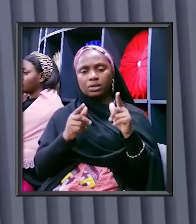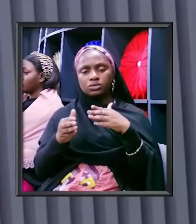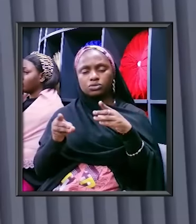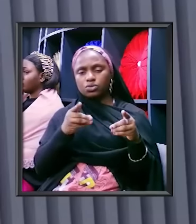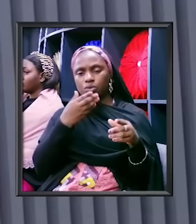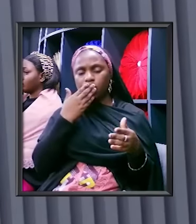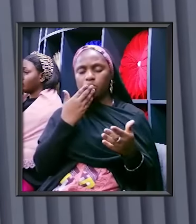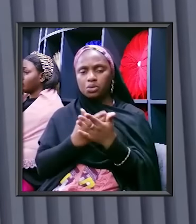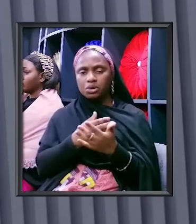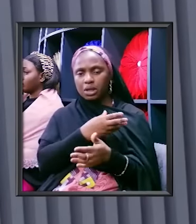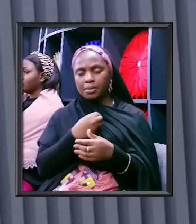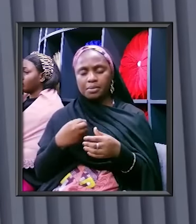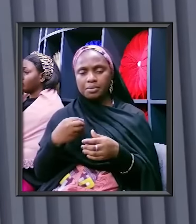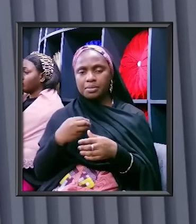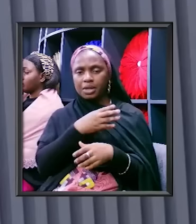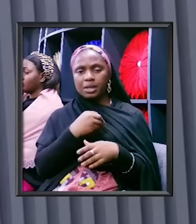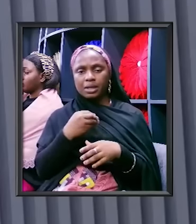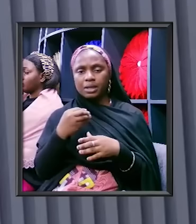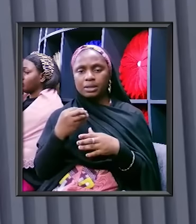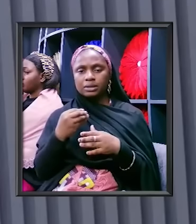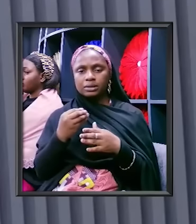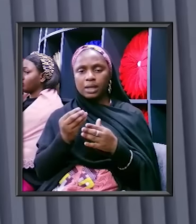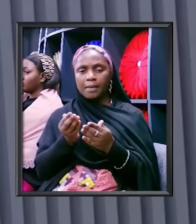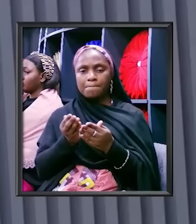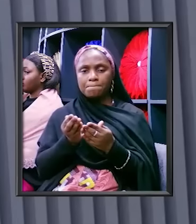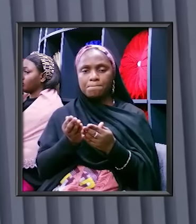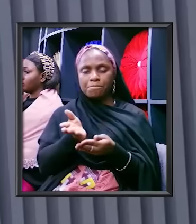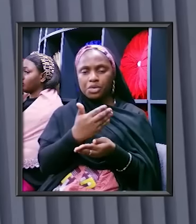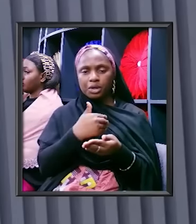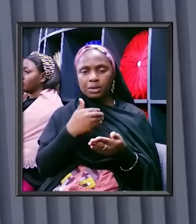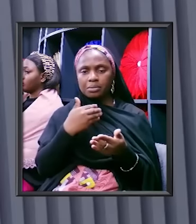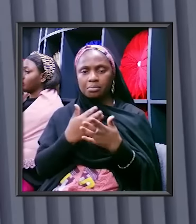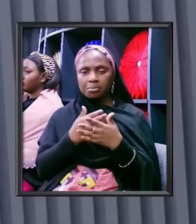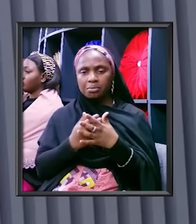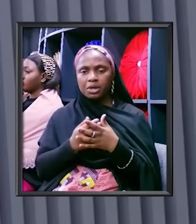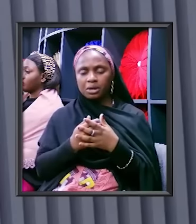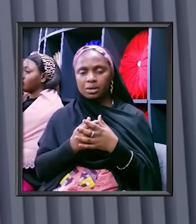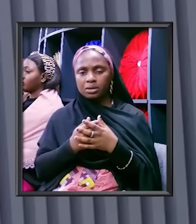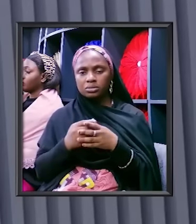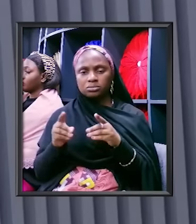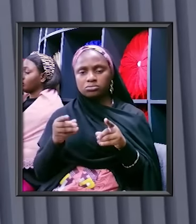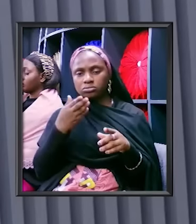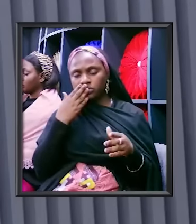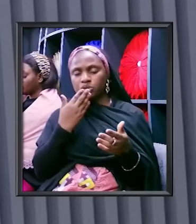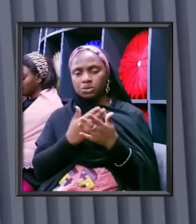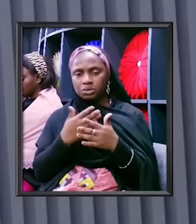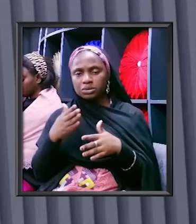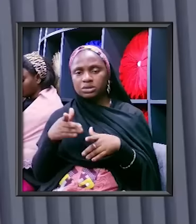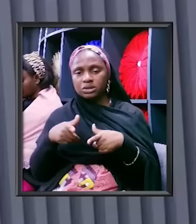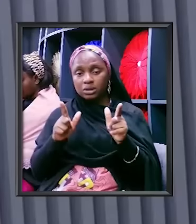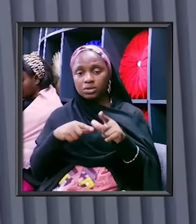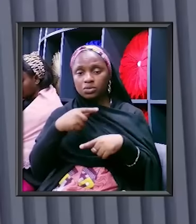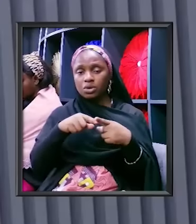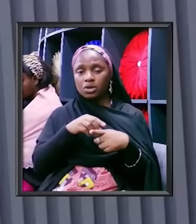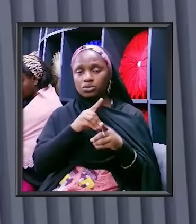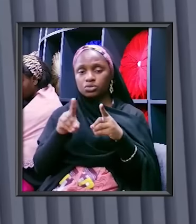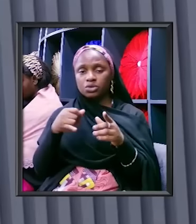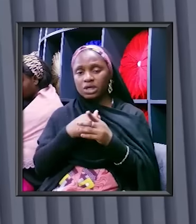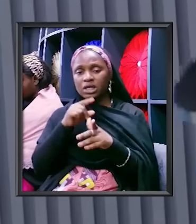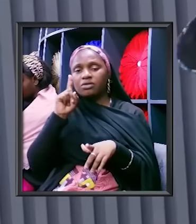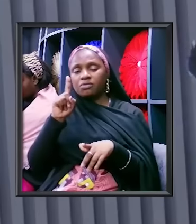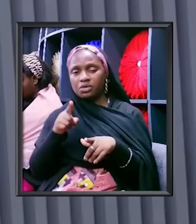results. Some things where we fit do, make we not go sit down, they do fasting and praying, say make we do them. Make we go do them first, make we